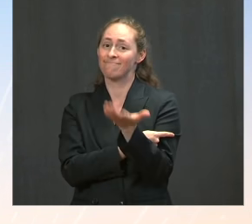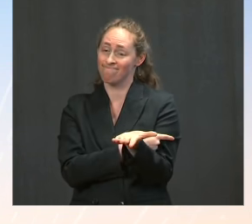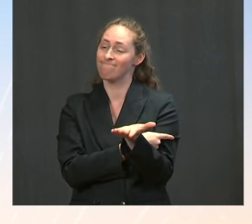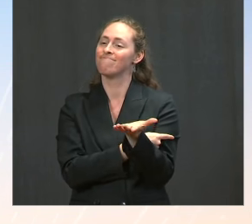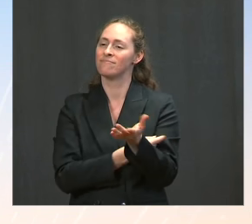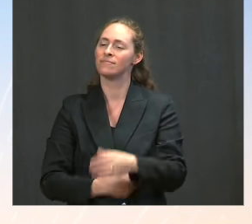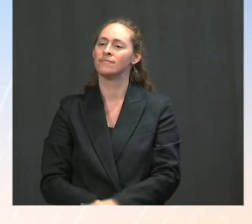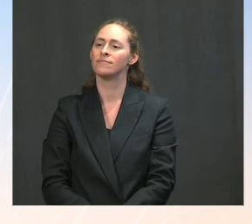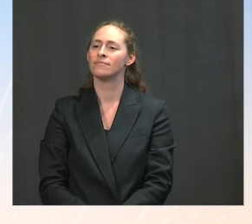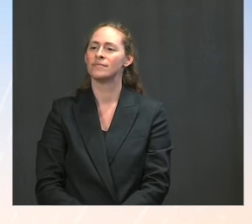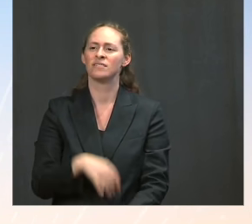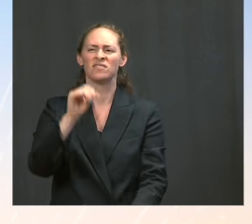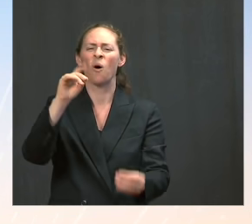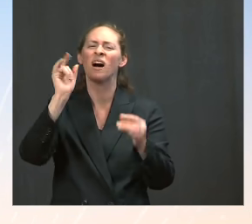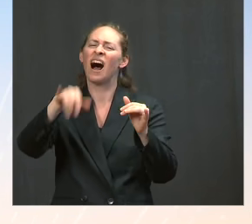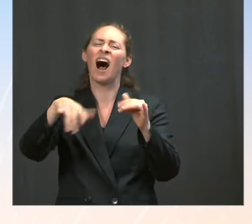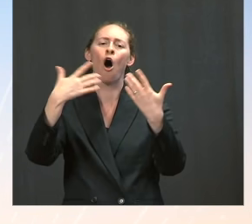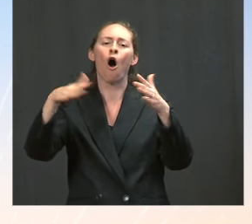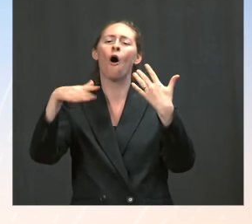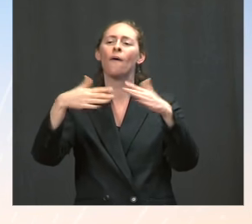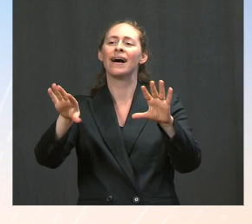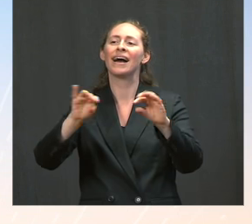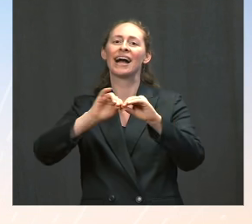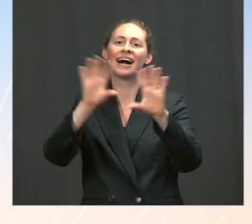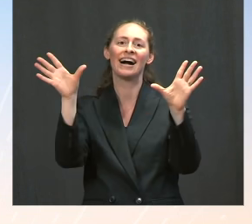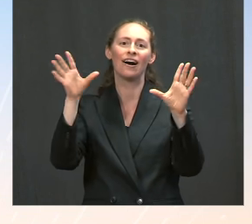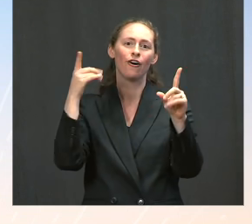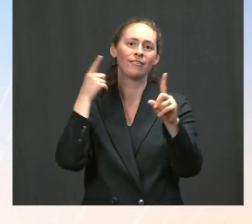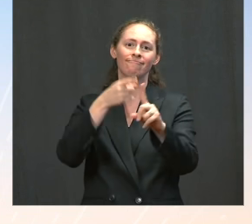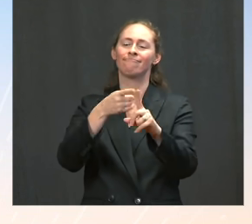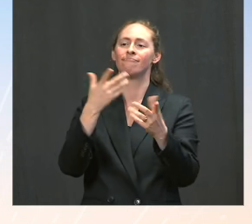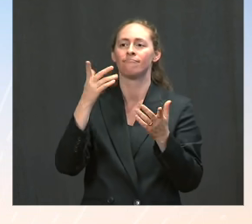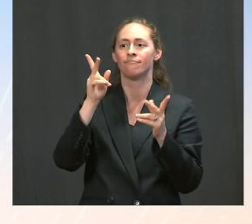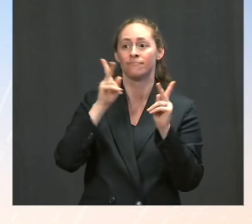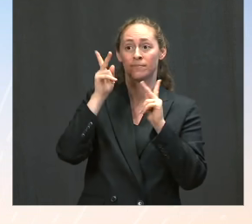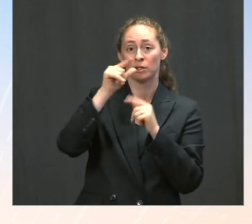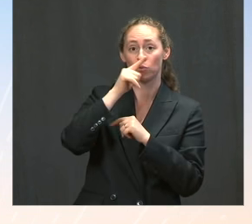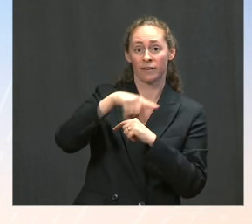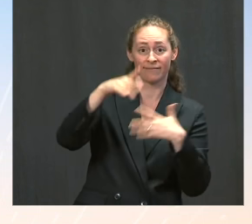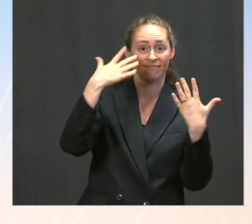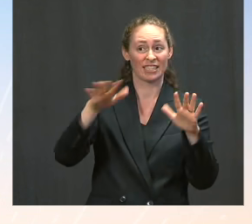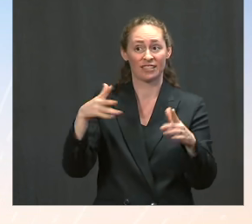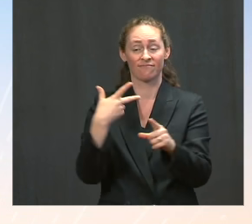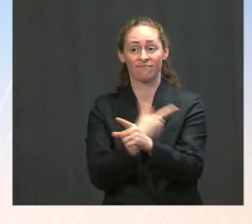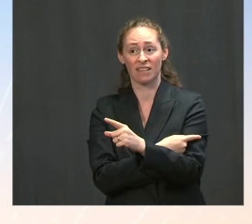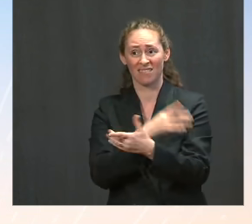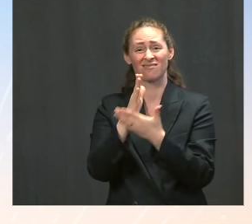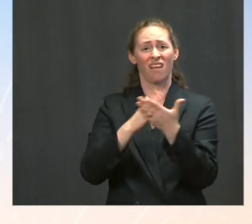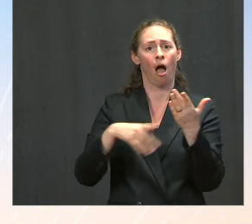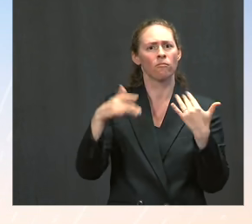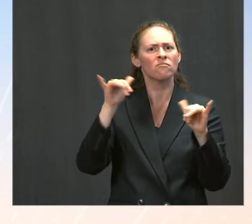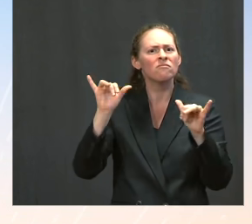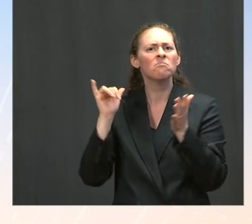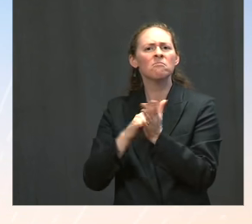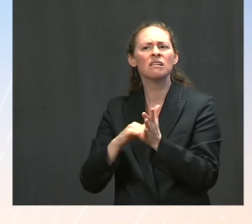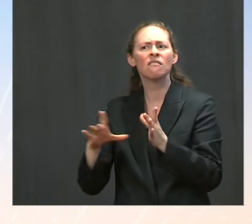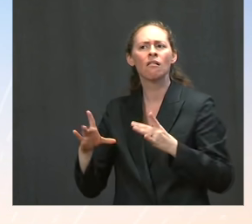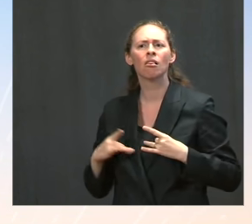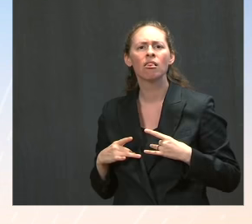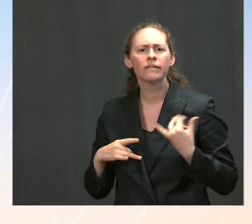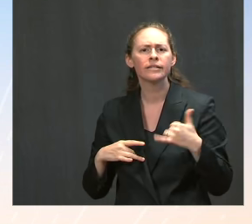clear, who do have gotten COVID. It is a very small percentage and a small number of people. And those